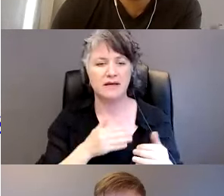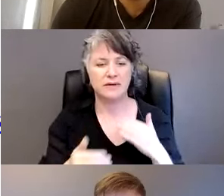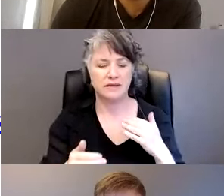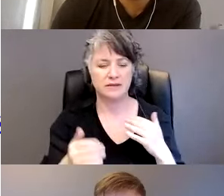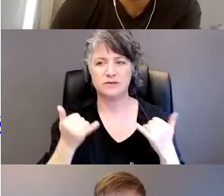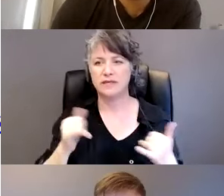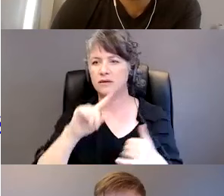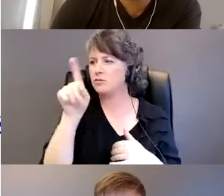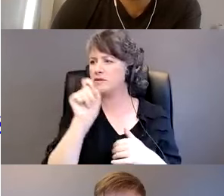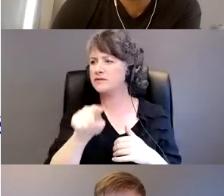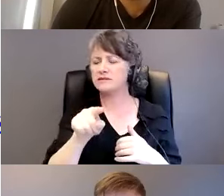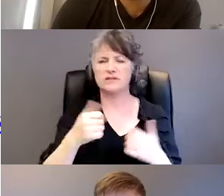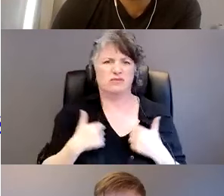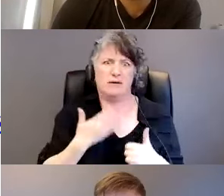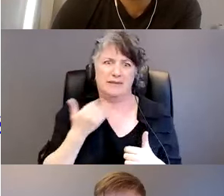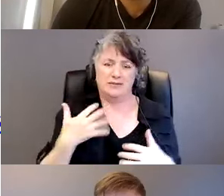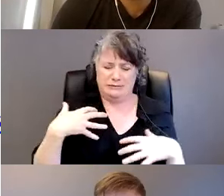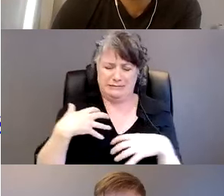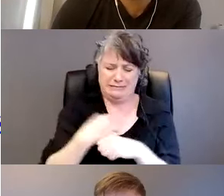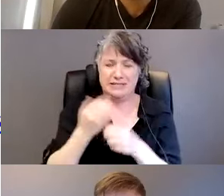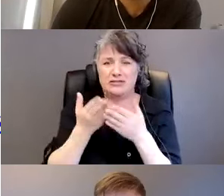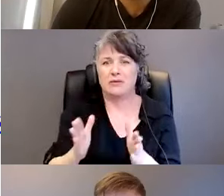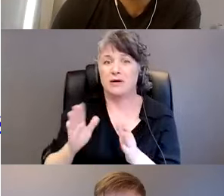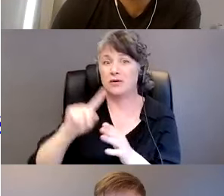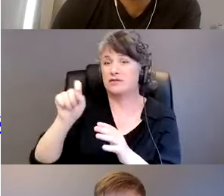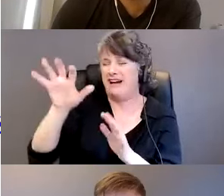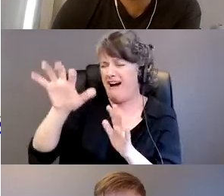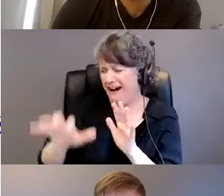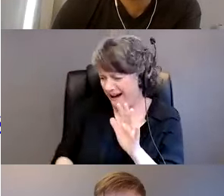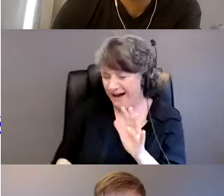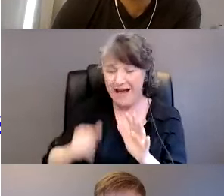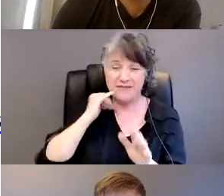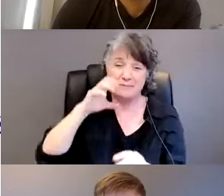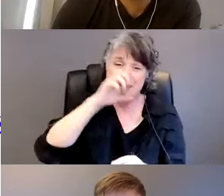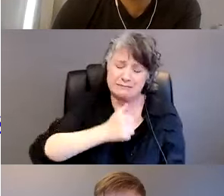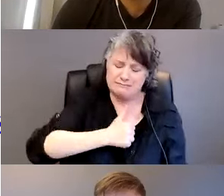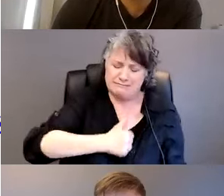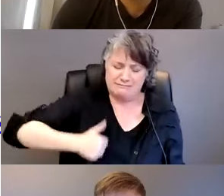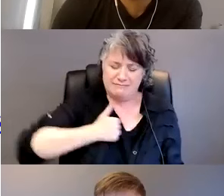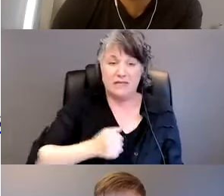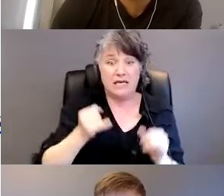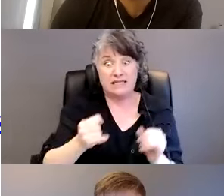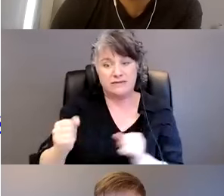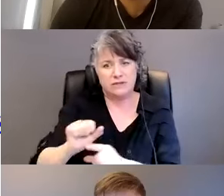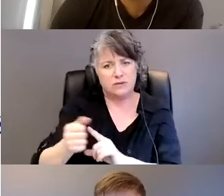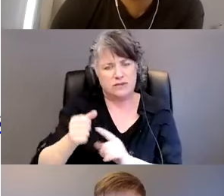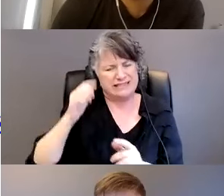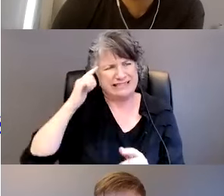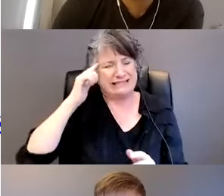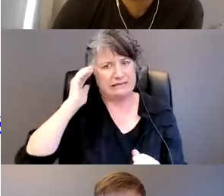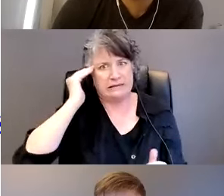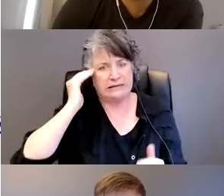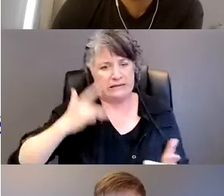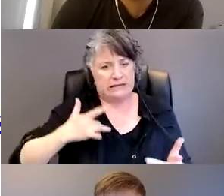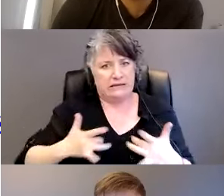best to summarize the generality and themes. Again, if you have an individual situation that you wanted to reach out to for further